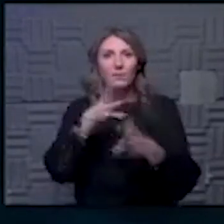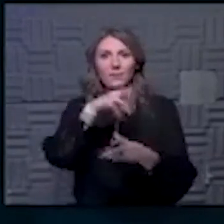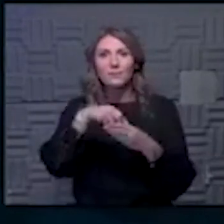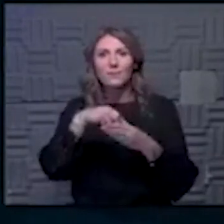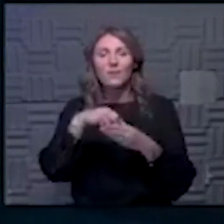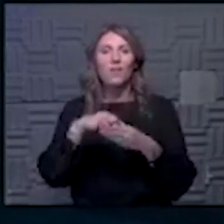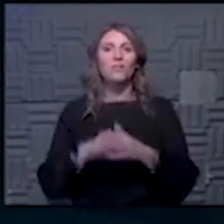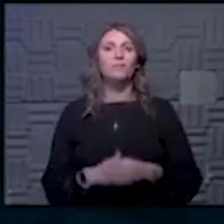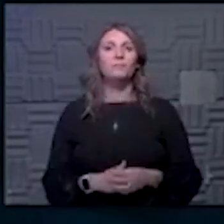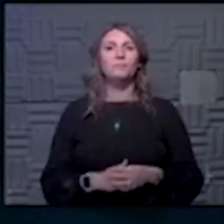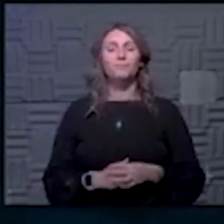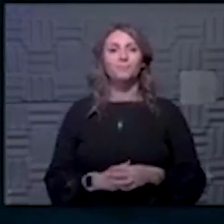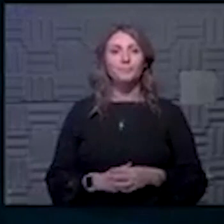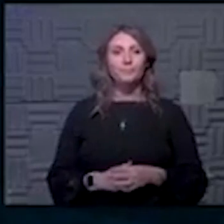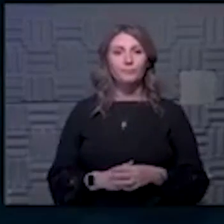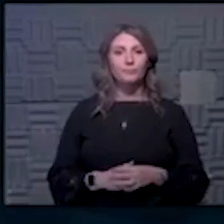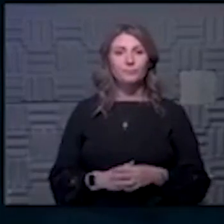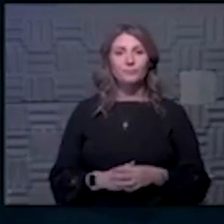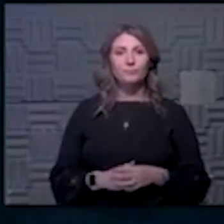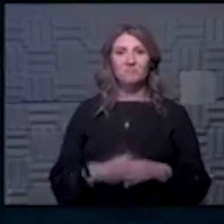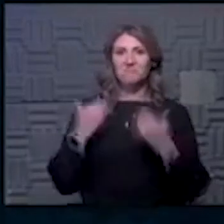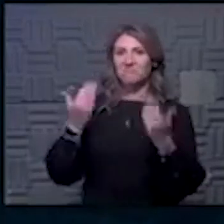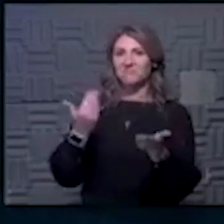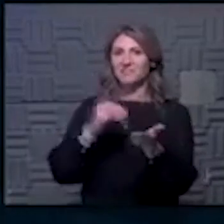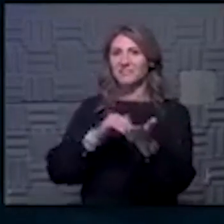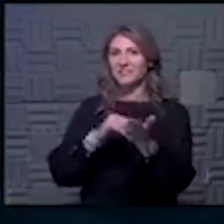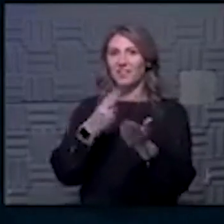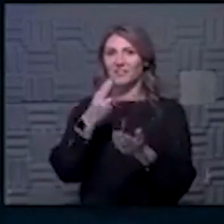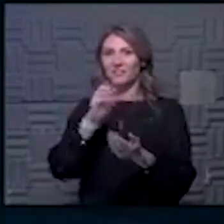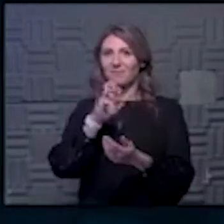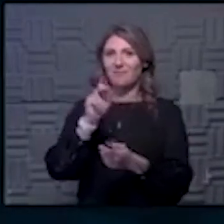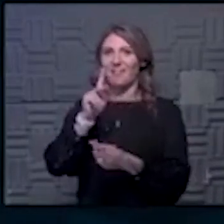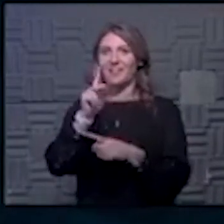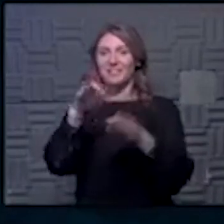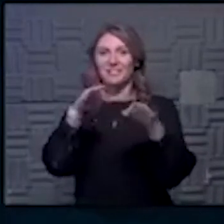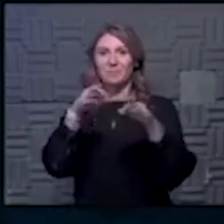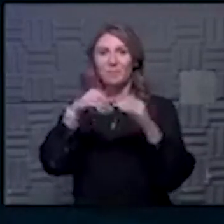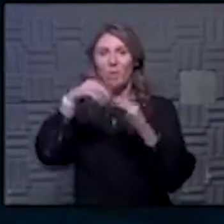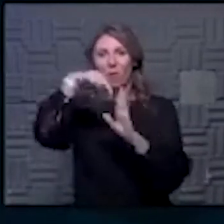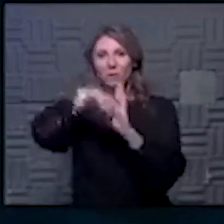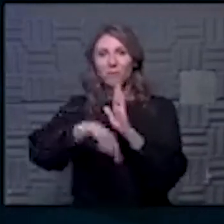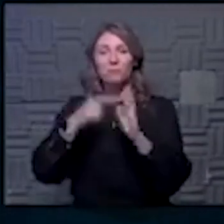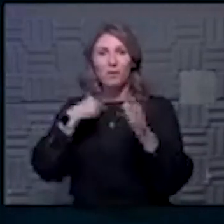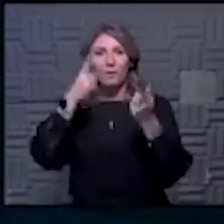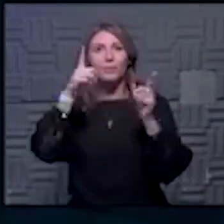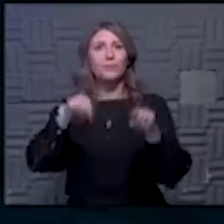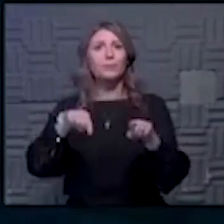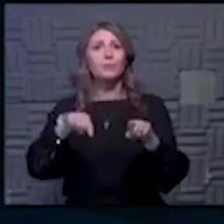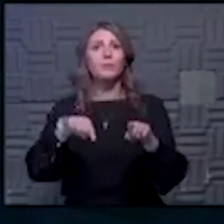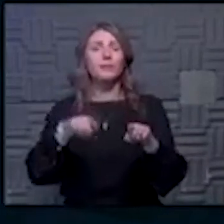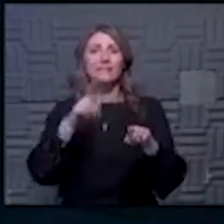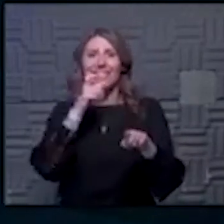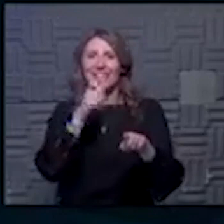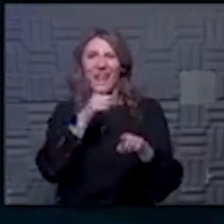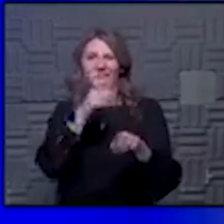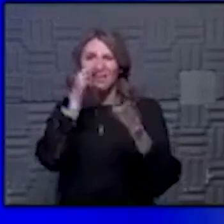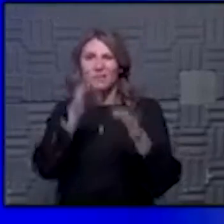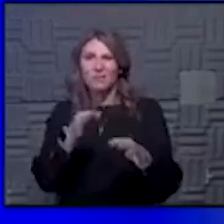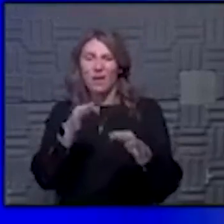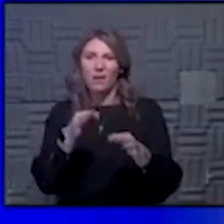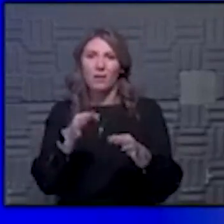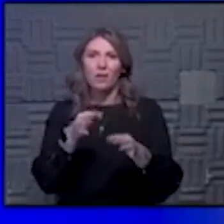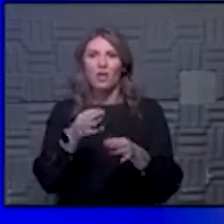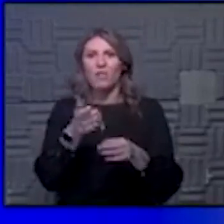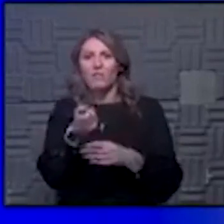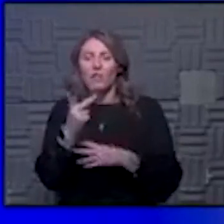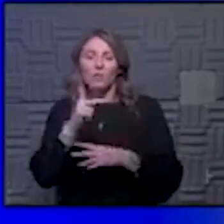I'll let Dr. Hawk explain a little bit more on that. Yeah, no, I agree. I think it is an unsettled issue. You'll have some scientists